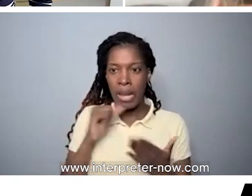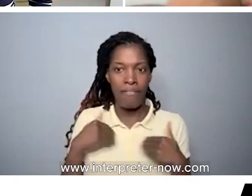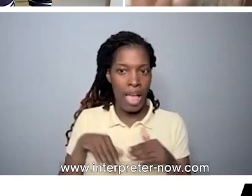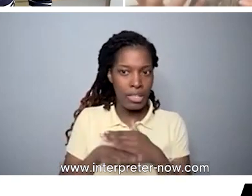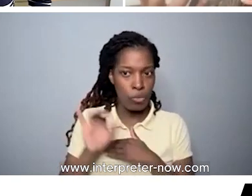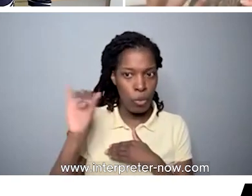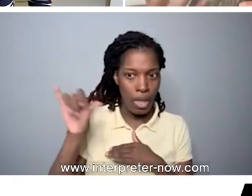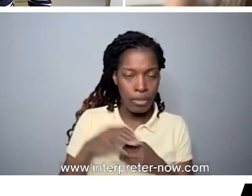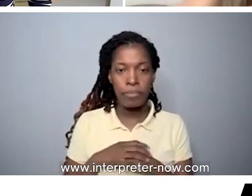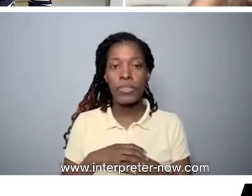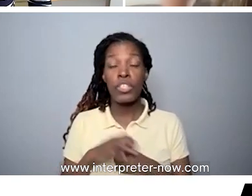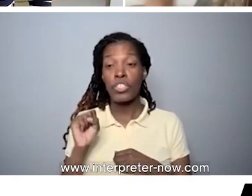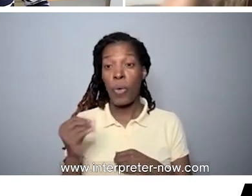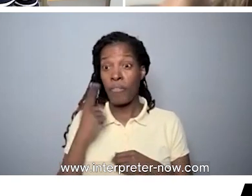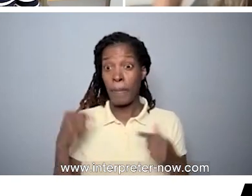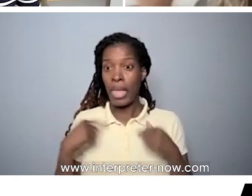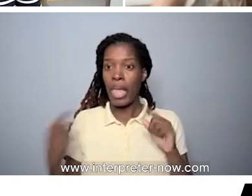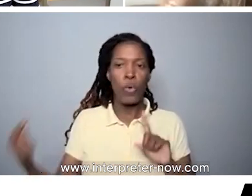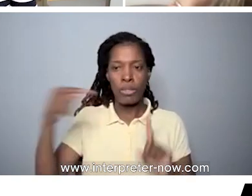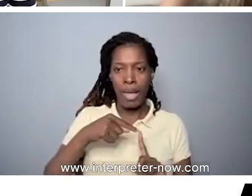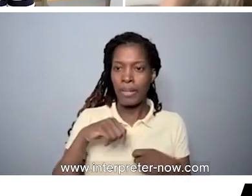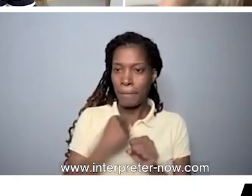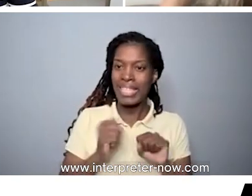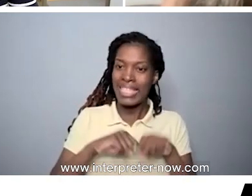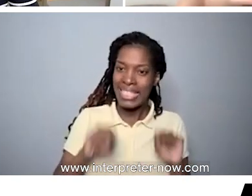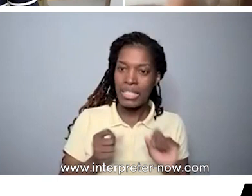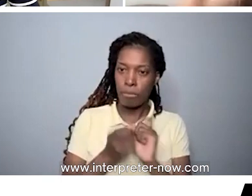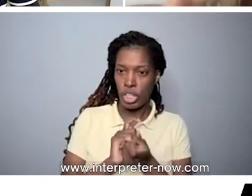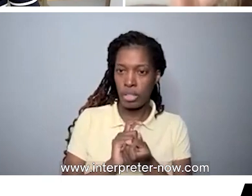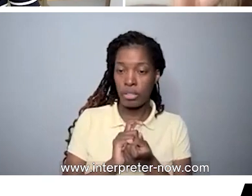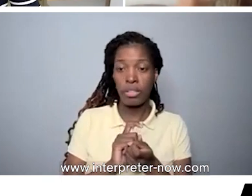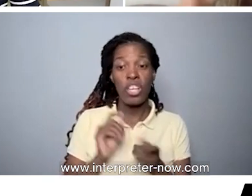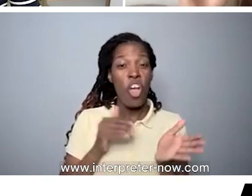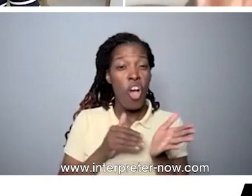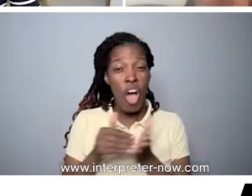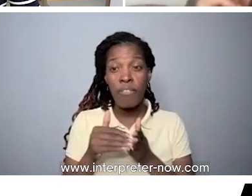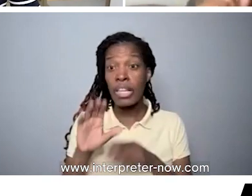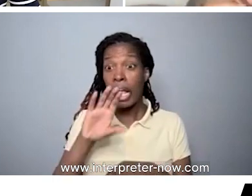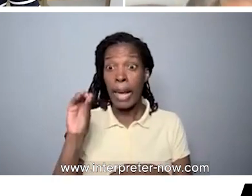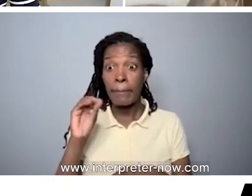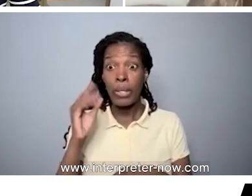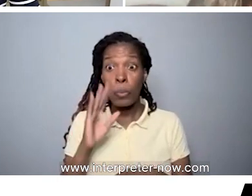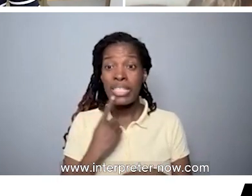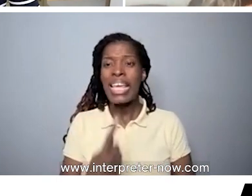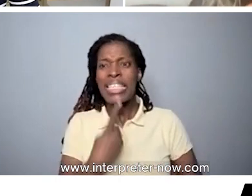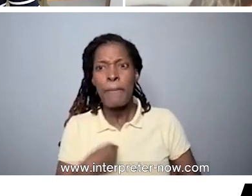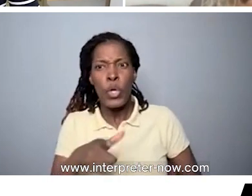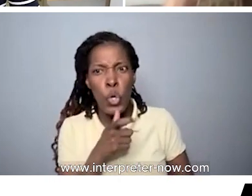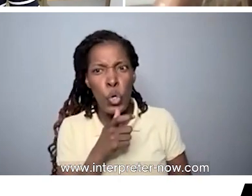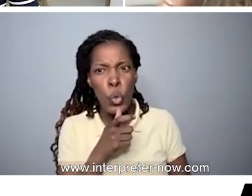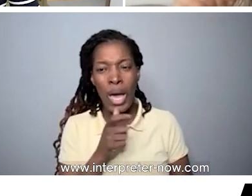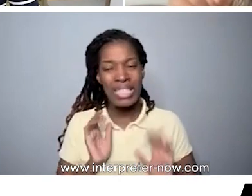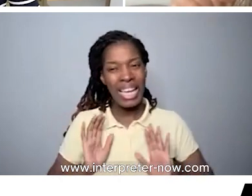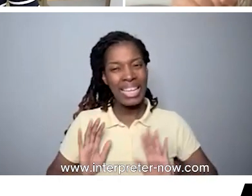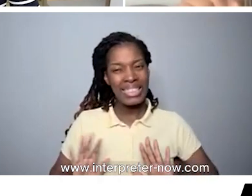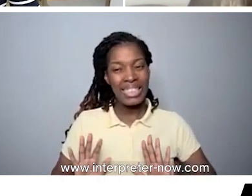that also, again, this goes back to, for me, trying to make systemic change. You got to work, right? So often companies are like, well,